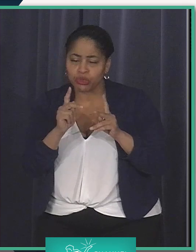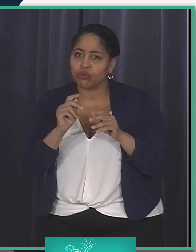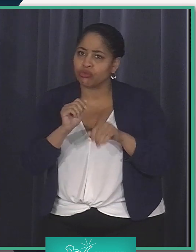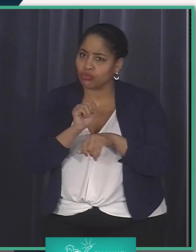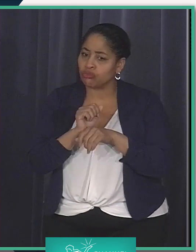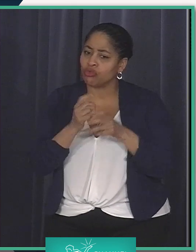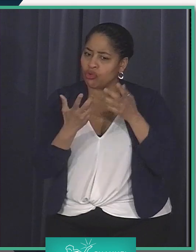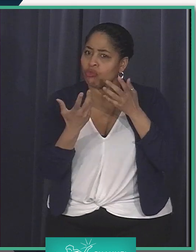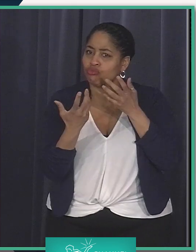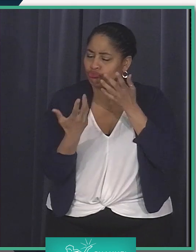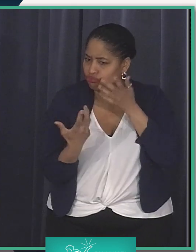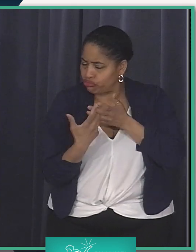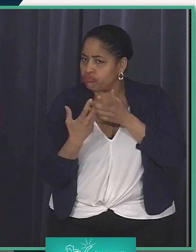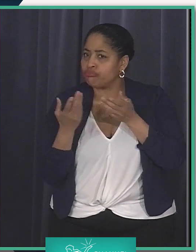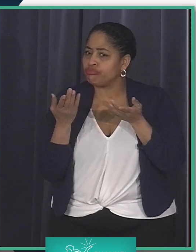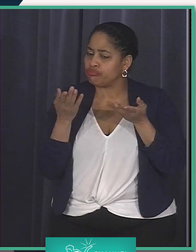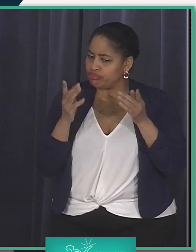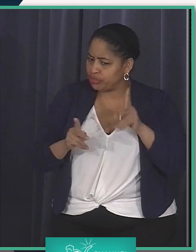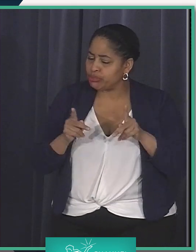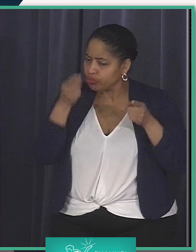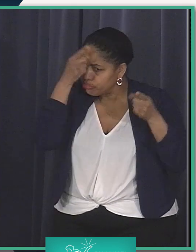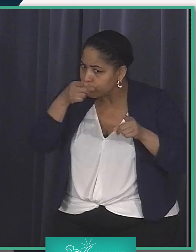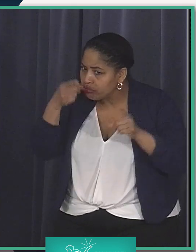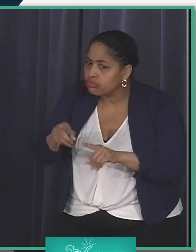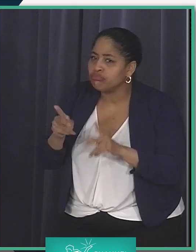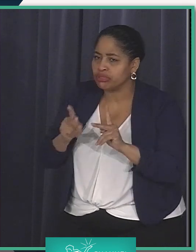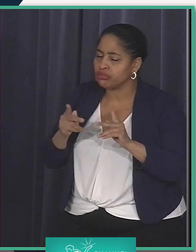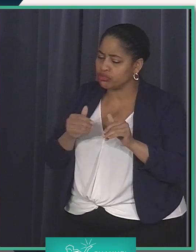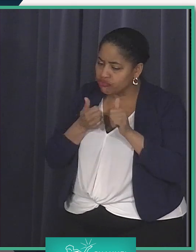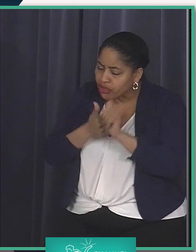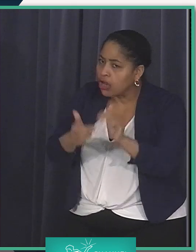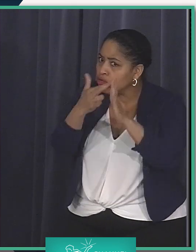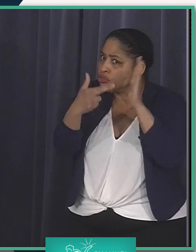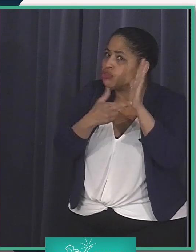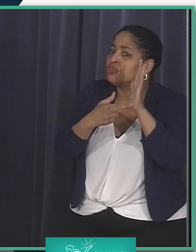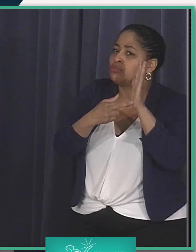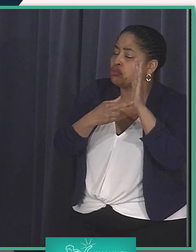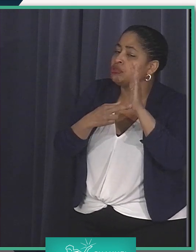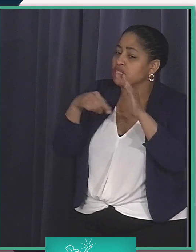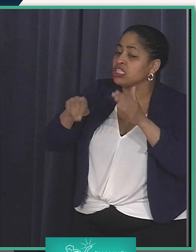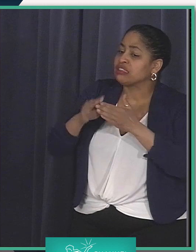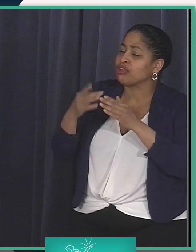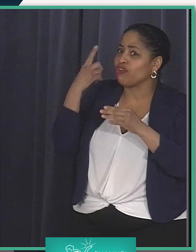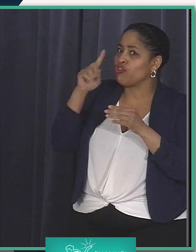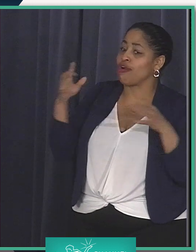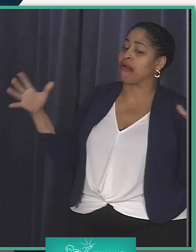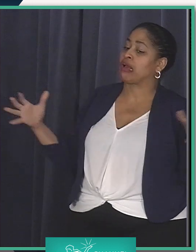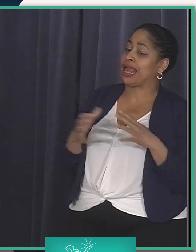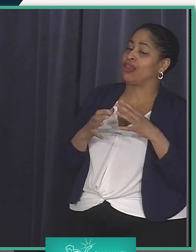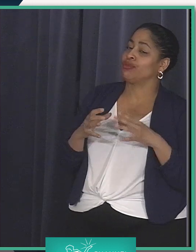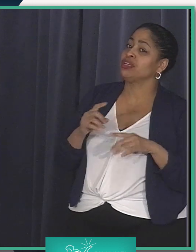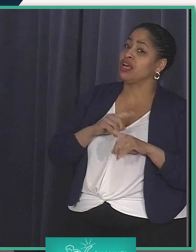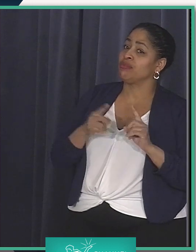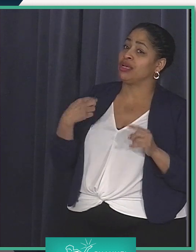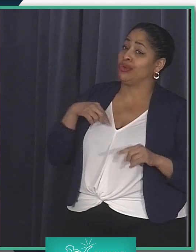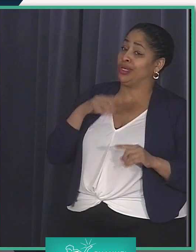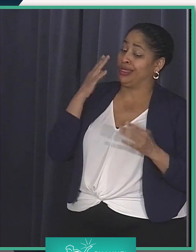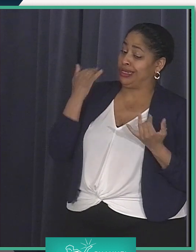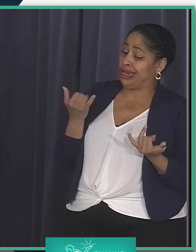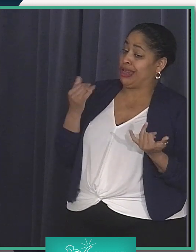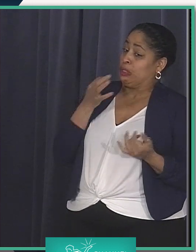cooperation from this community as far as gatherings. But we're going to have our